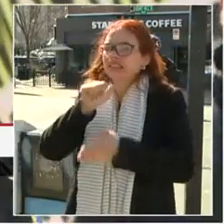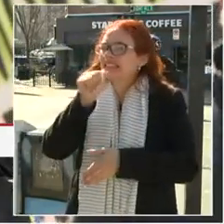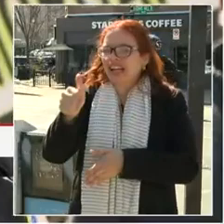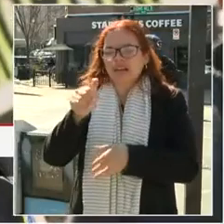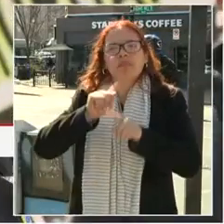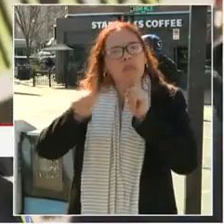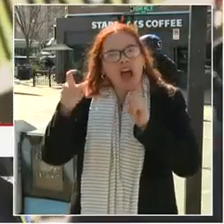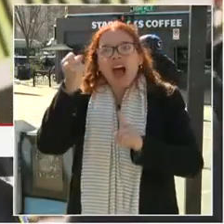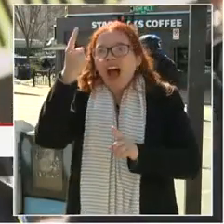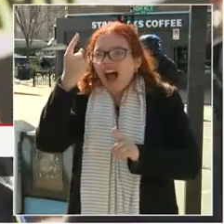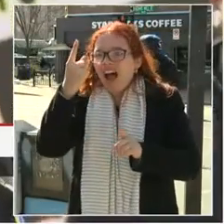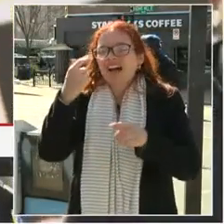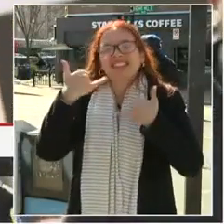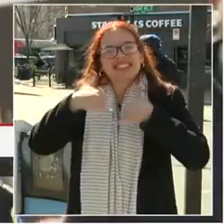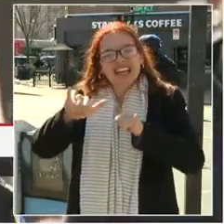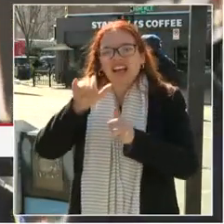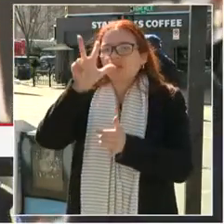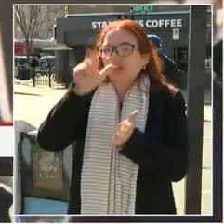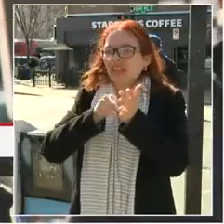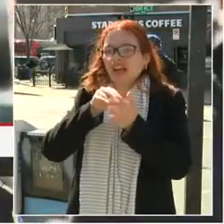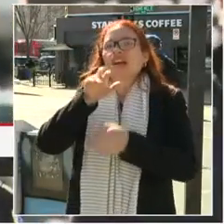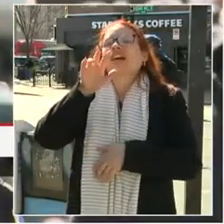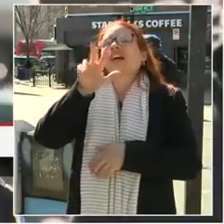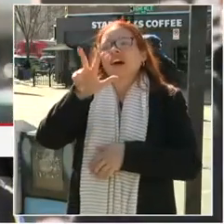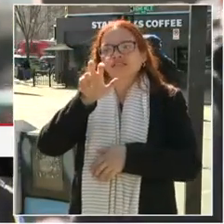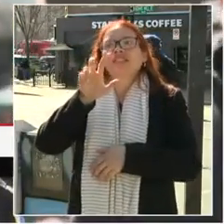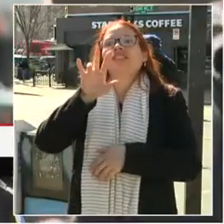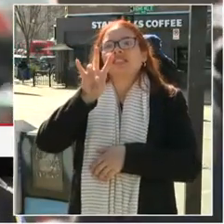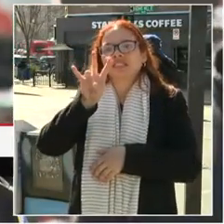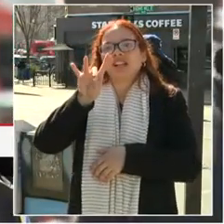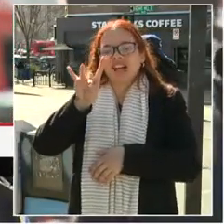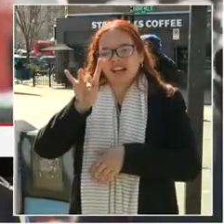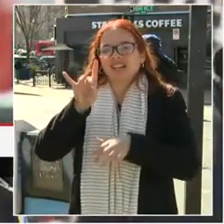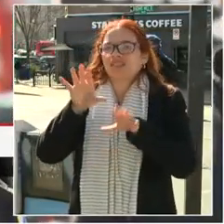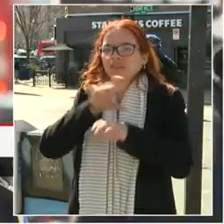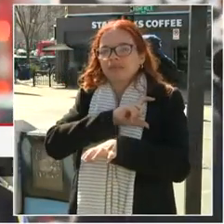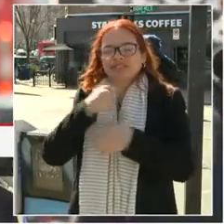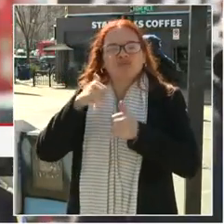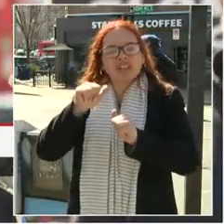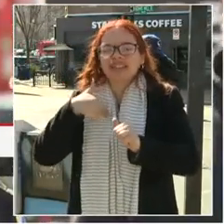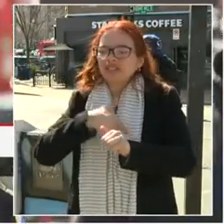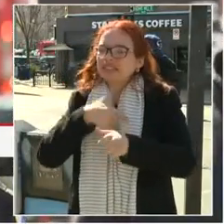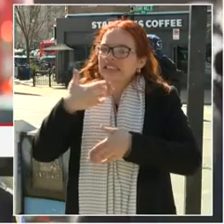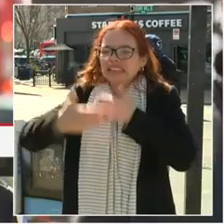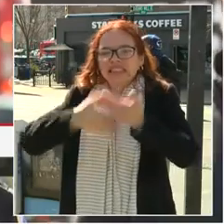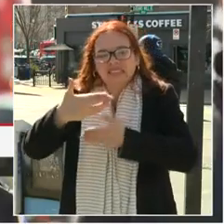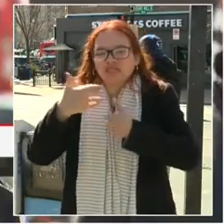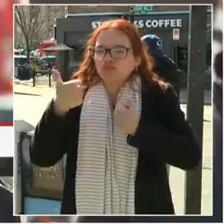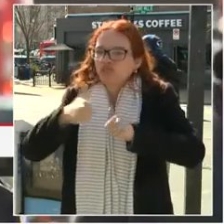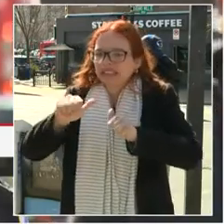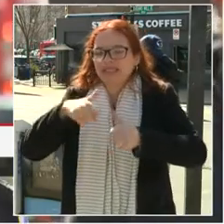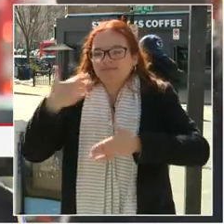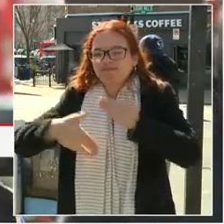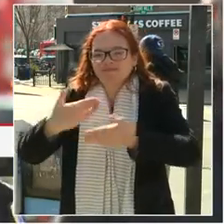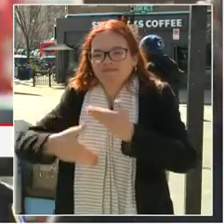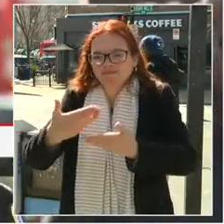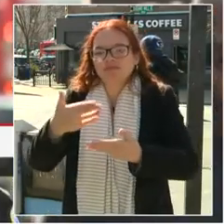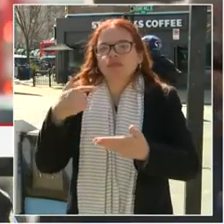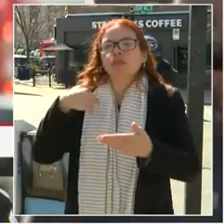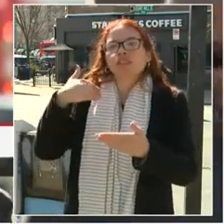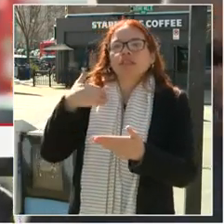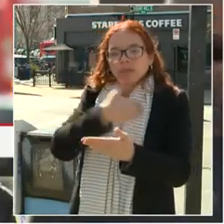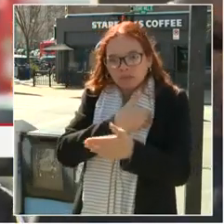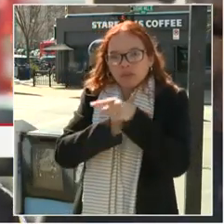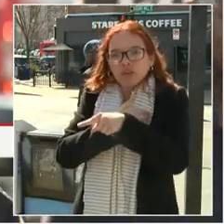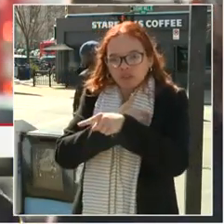with the 3,378 that we have, we go out here and we do the best job that we absolutely can. We have the members of the Metropolitan Police Department. I've